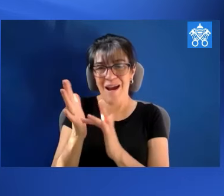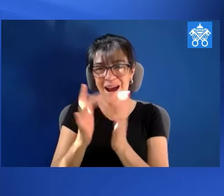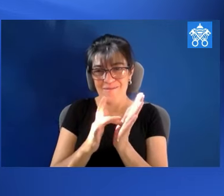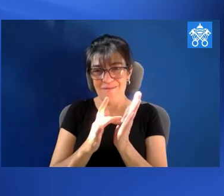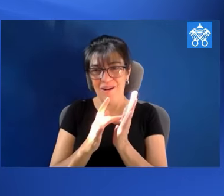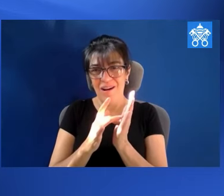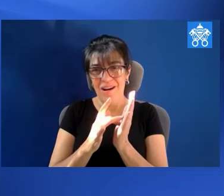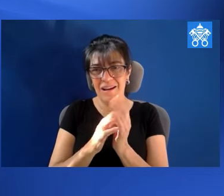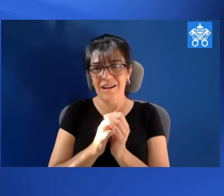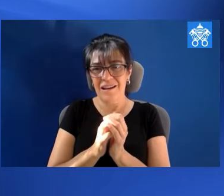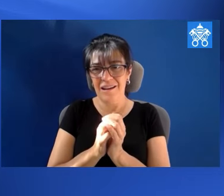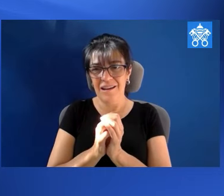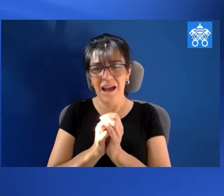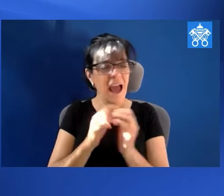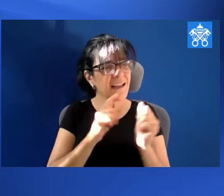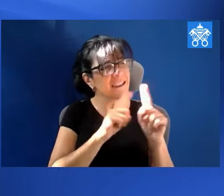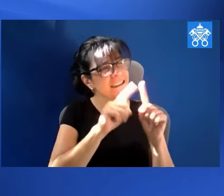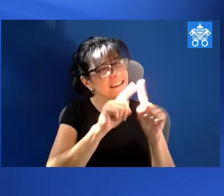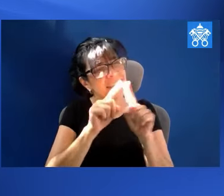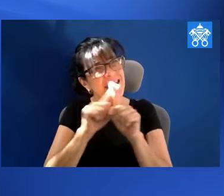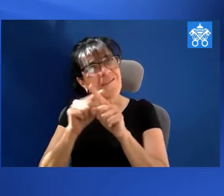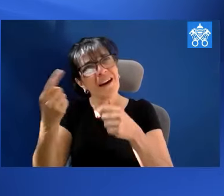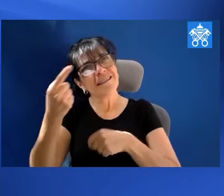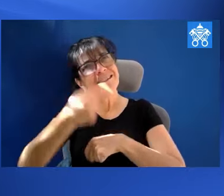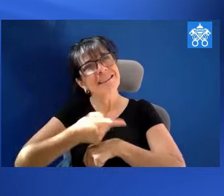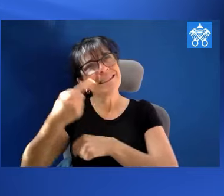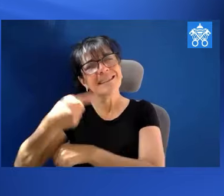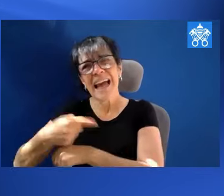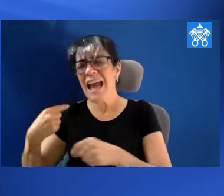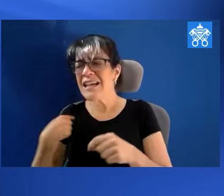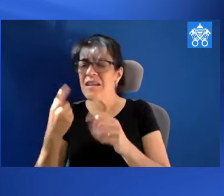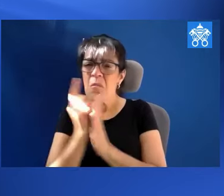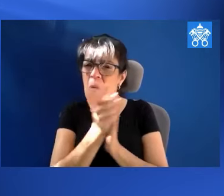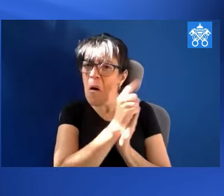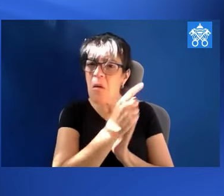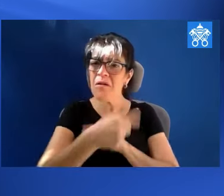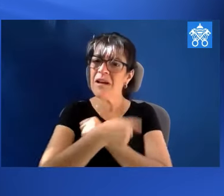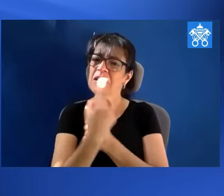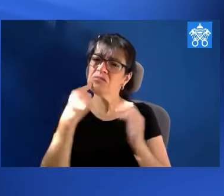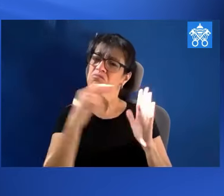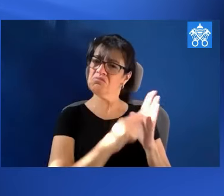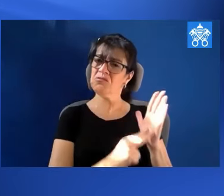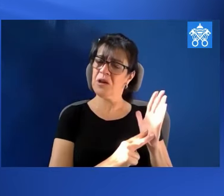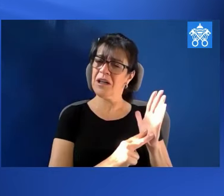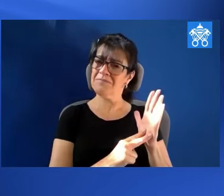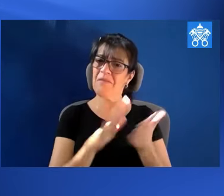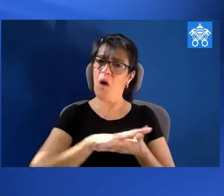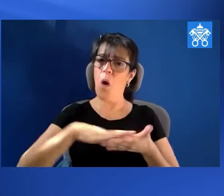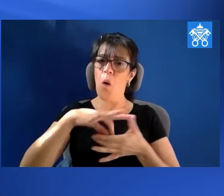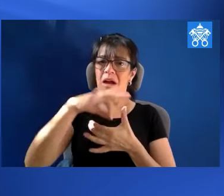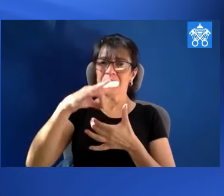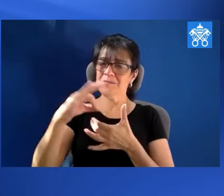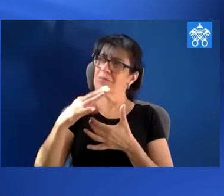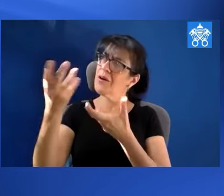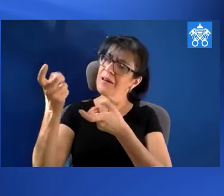purse, in your pocket, and at different moments during the day, read a passage. to make the